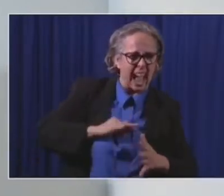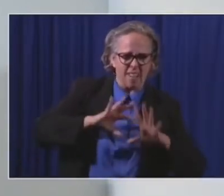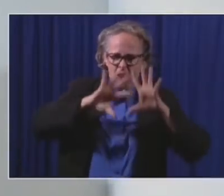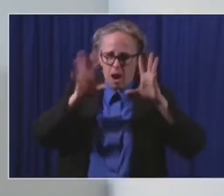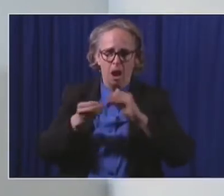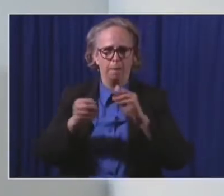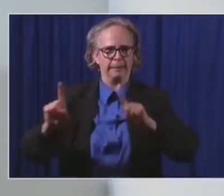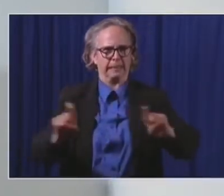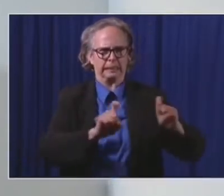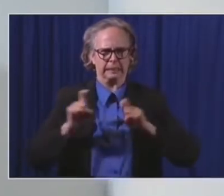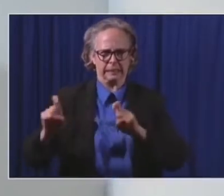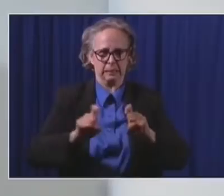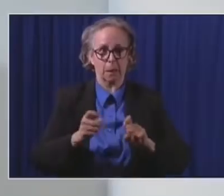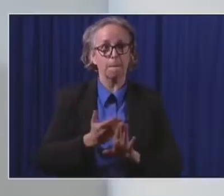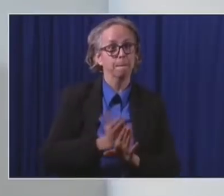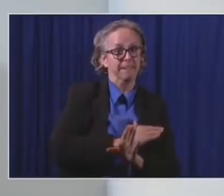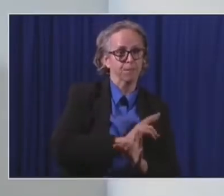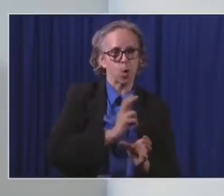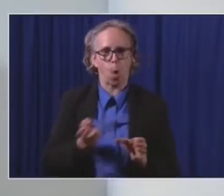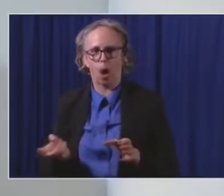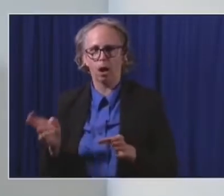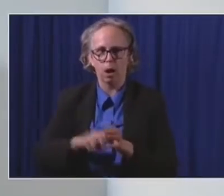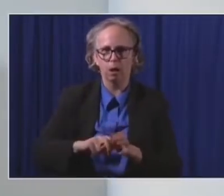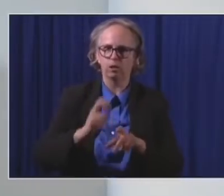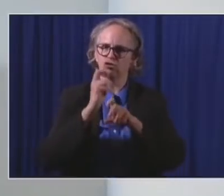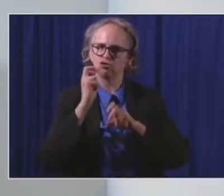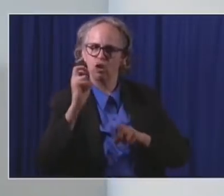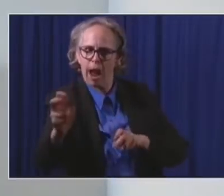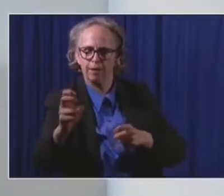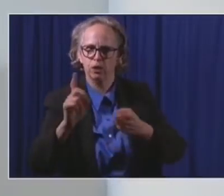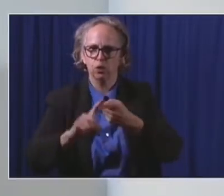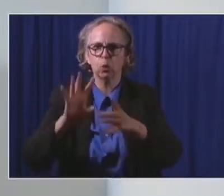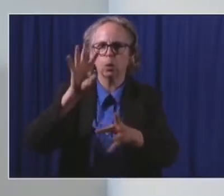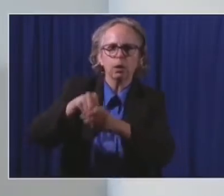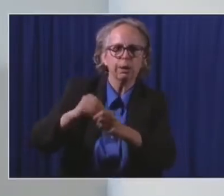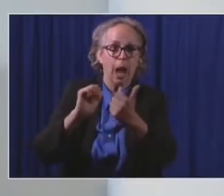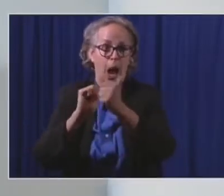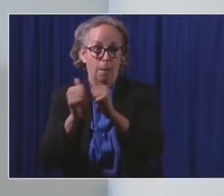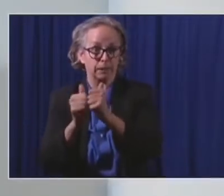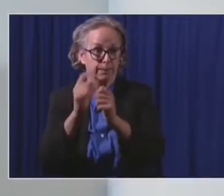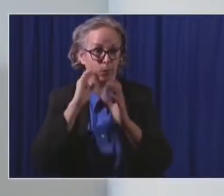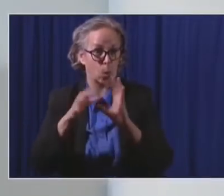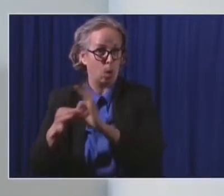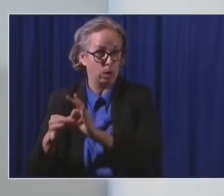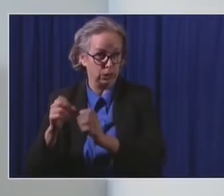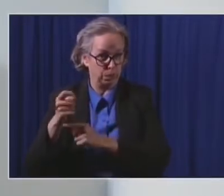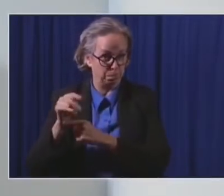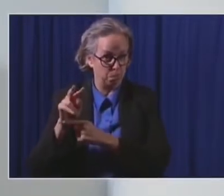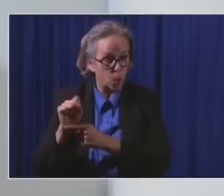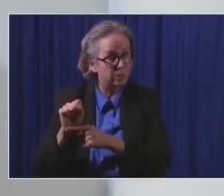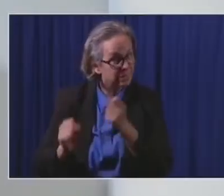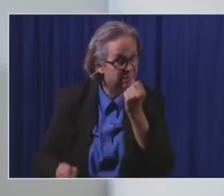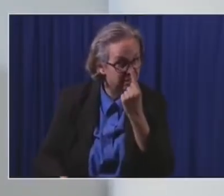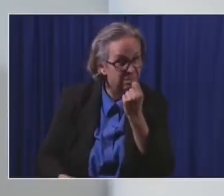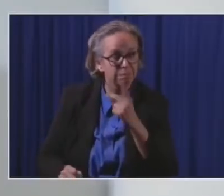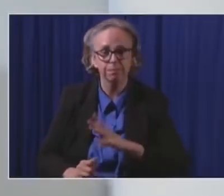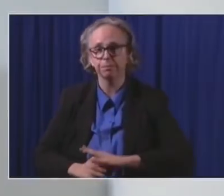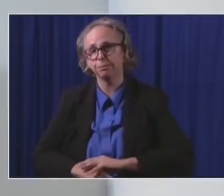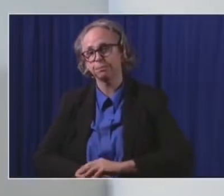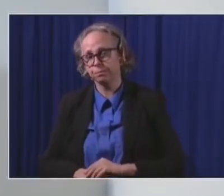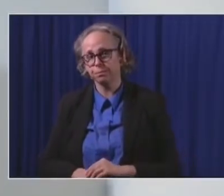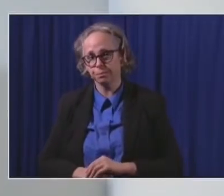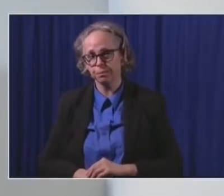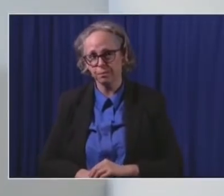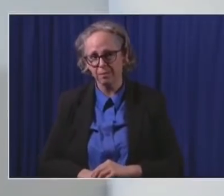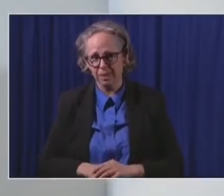as testing of all players, coaches, athletic trainers, support staff, officials, before travel to the